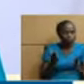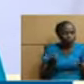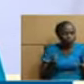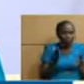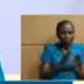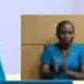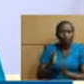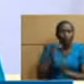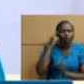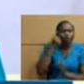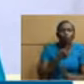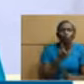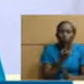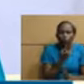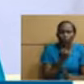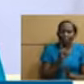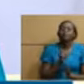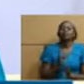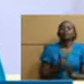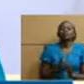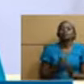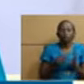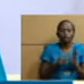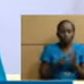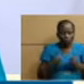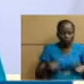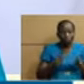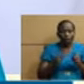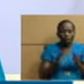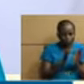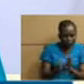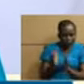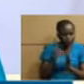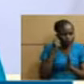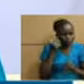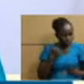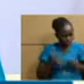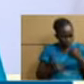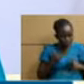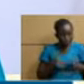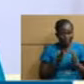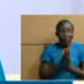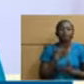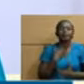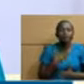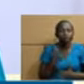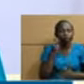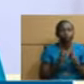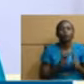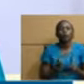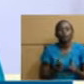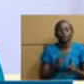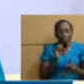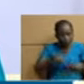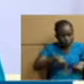for? And that's why I said initially that we have to plan for the interests and the needs of the people. If you go